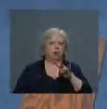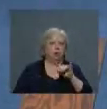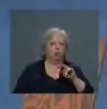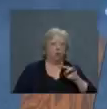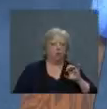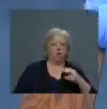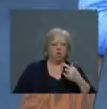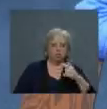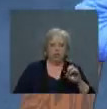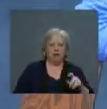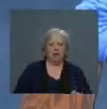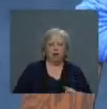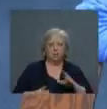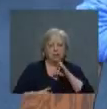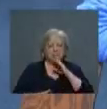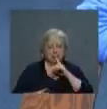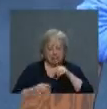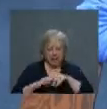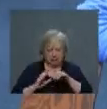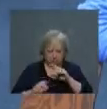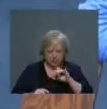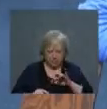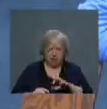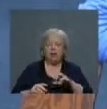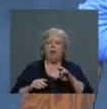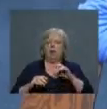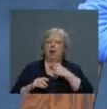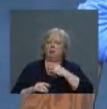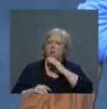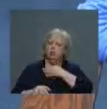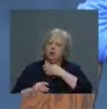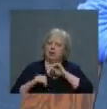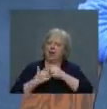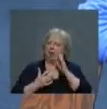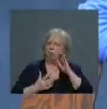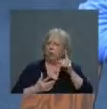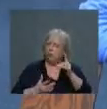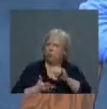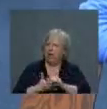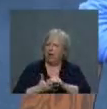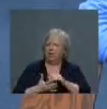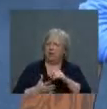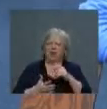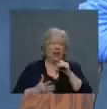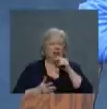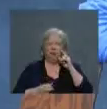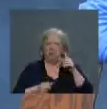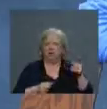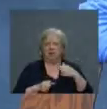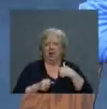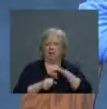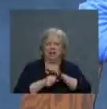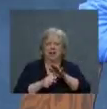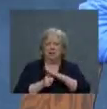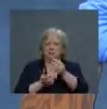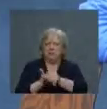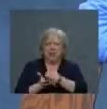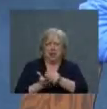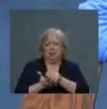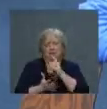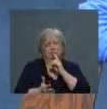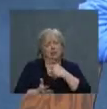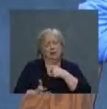that you got to get in. Speak to us if you would, please. I'm just curious how they're going to do all this for what they're saying. I don't think that's going to be enough money. I really don't.